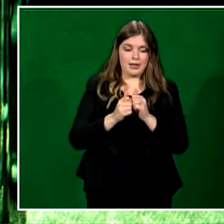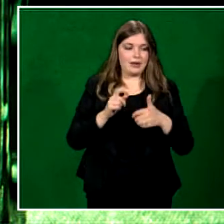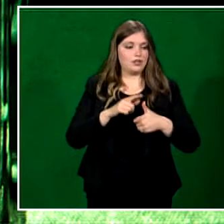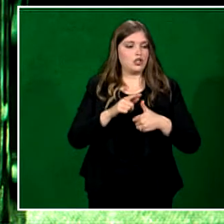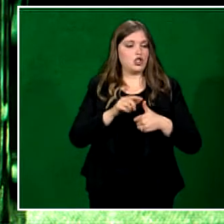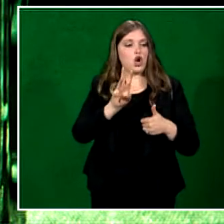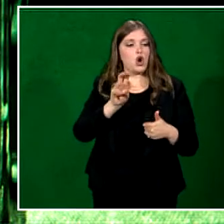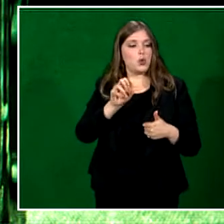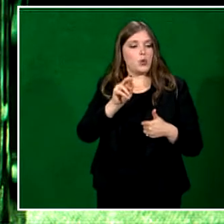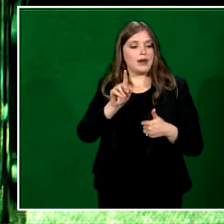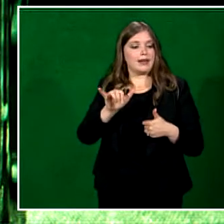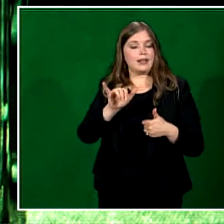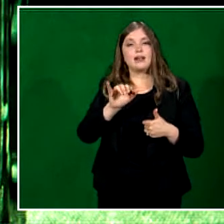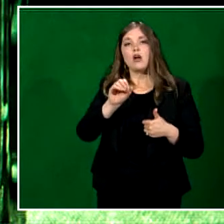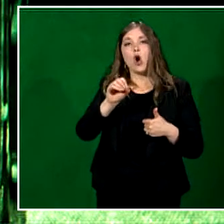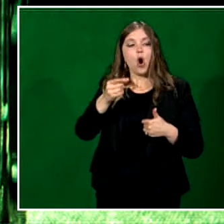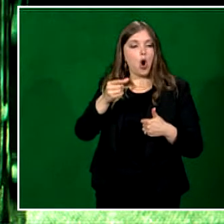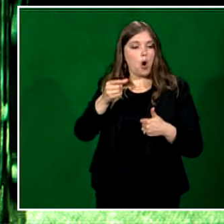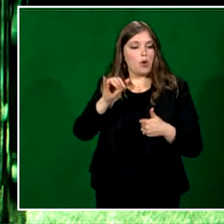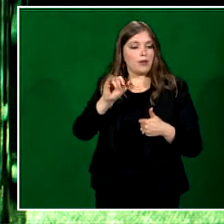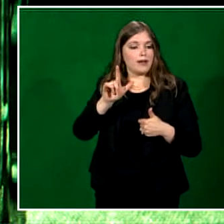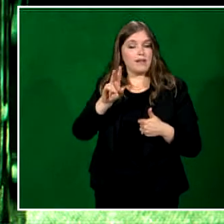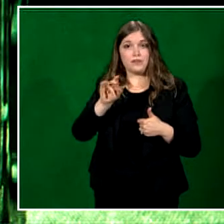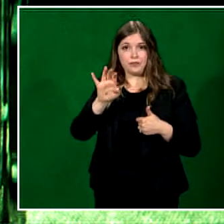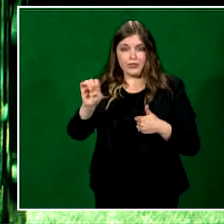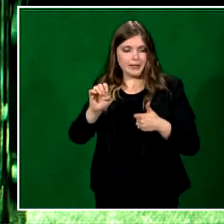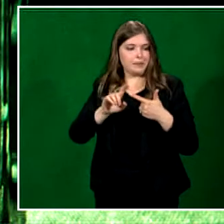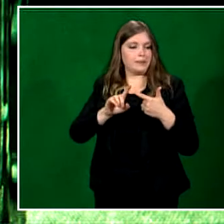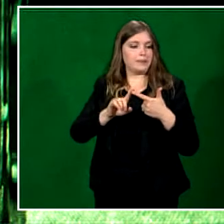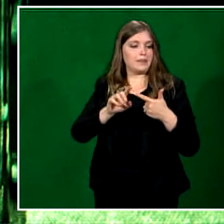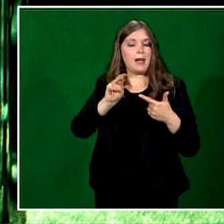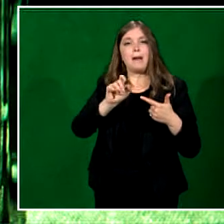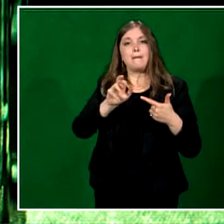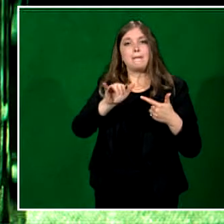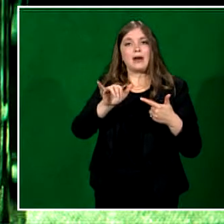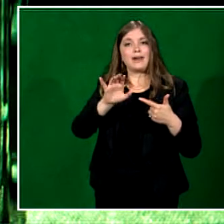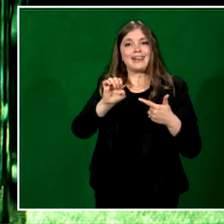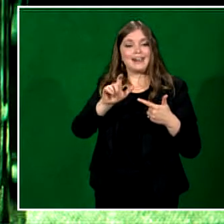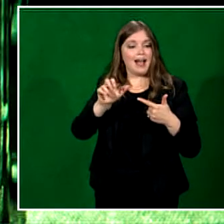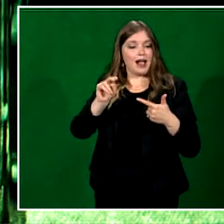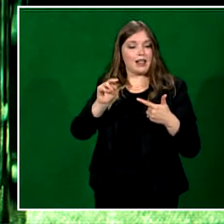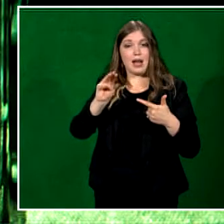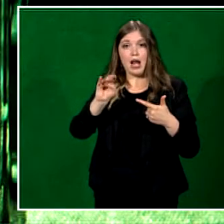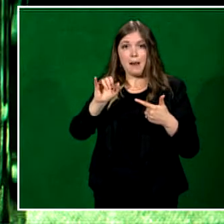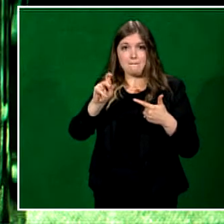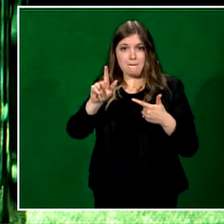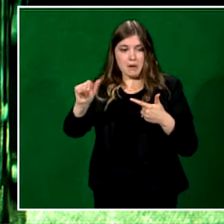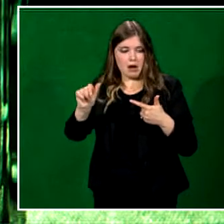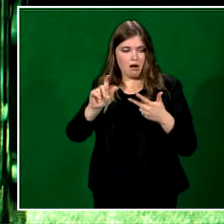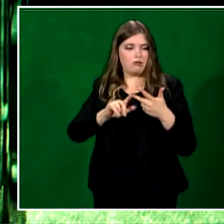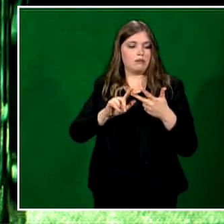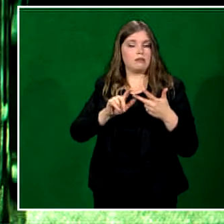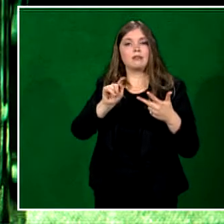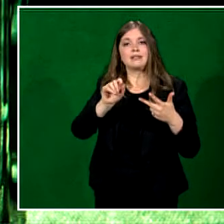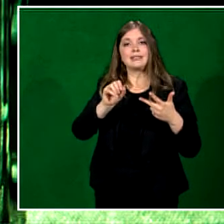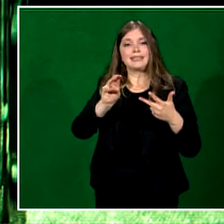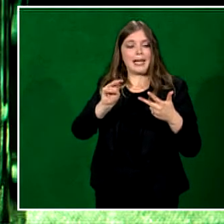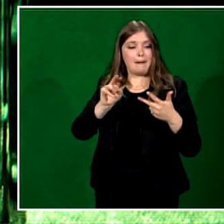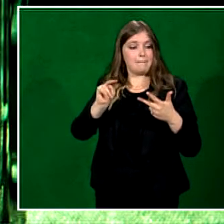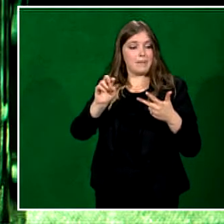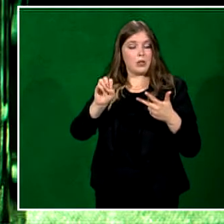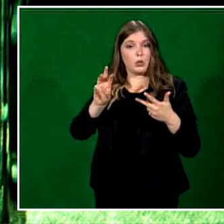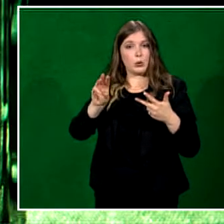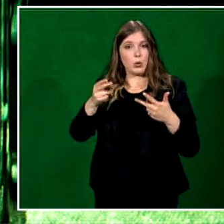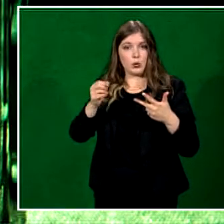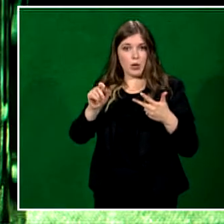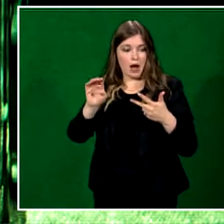the Grand Valley Metro Council, Mary Ellen Micah of Steelcase, Tom Newhouse of Thomas J. Newhouse Design, Dave Renard of